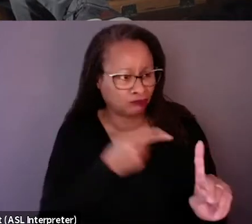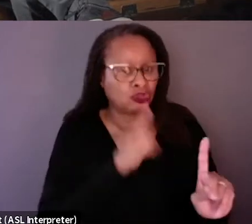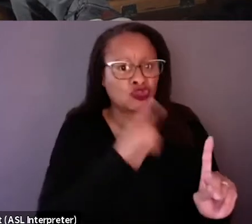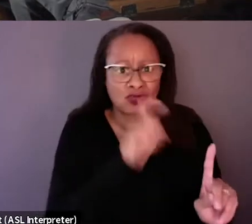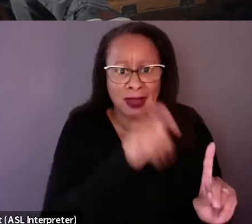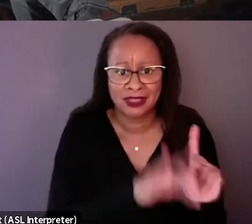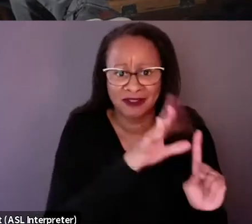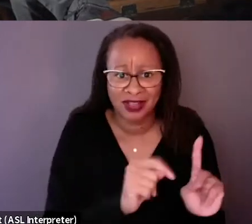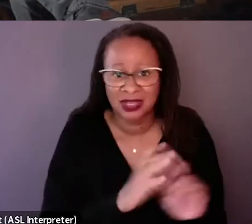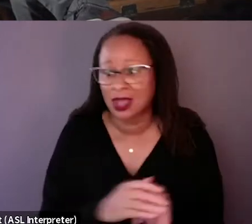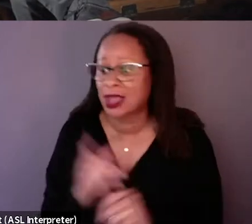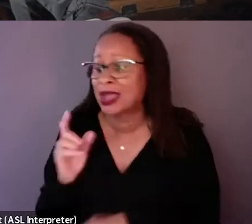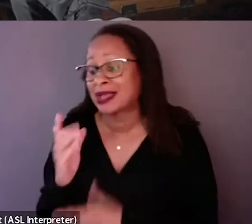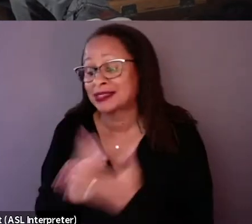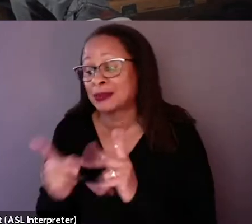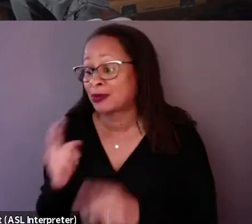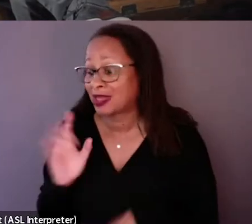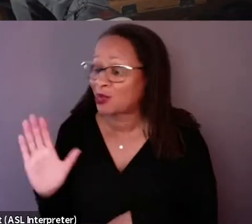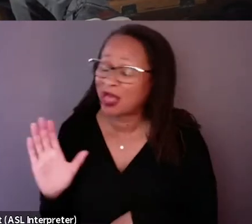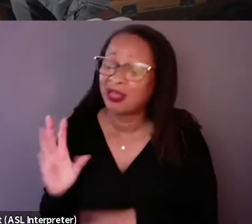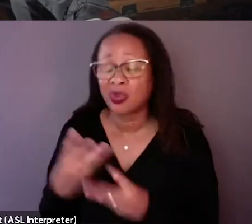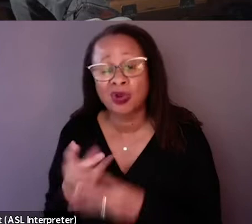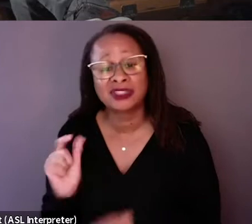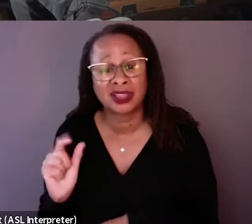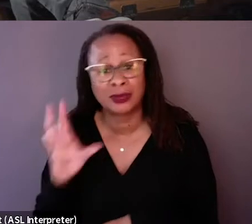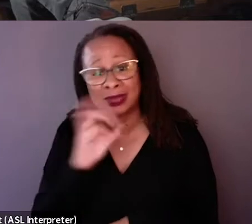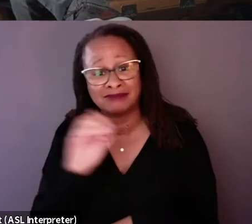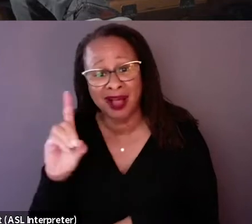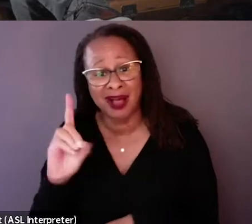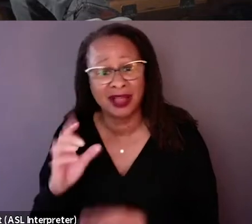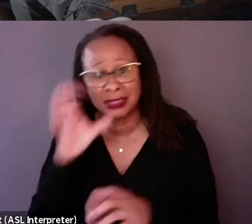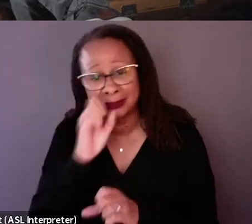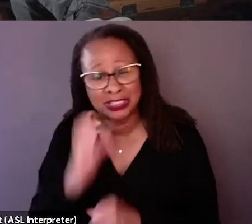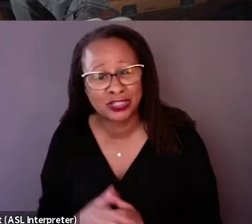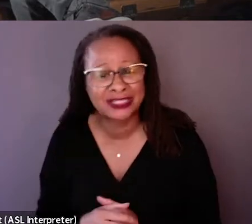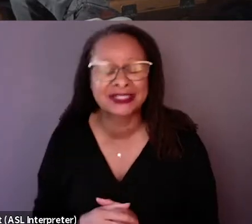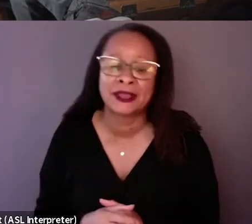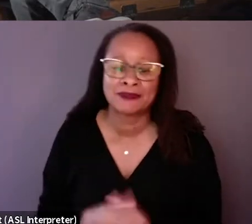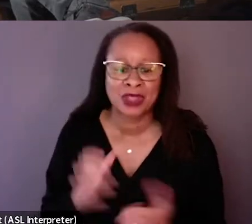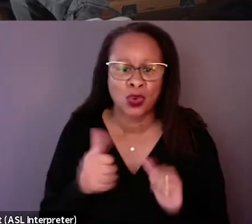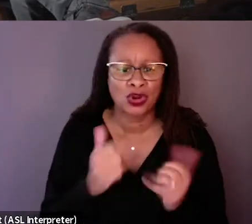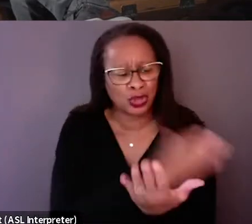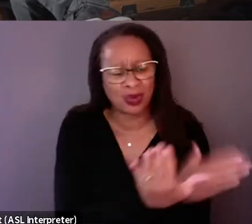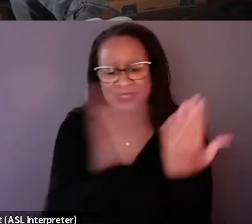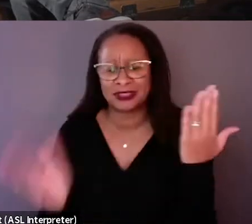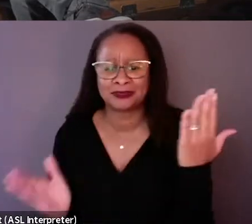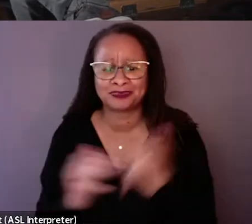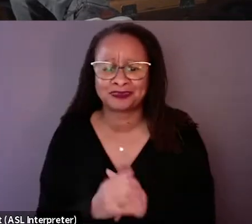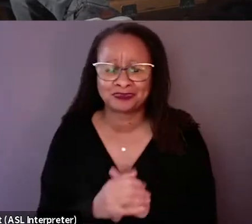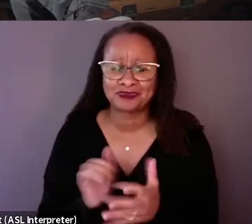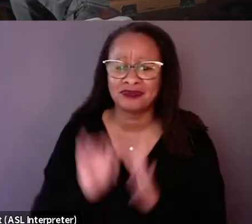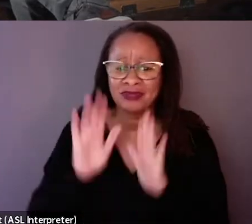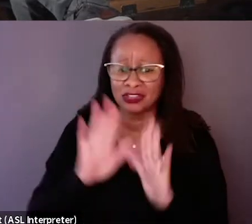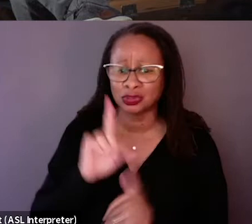like, the world is a little bit mysterious. Where do you guys fall on that spectrum? That's a great question. I would say,